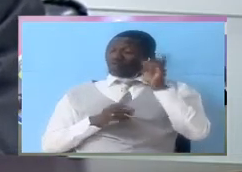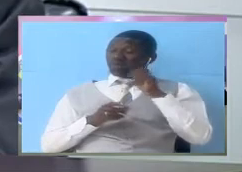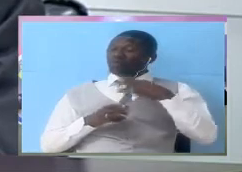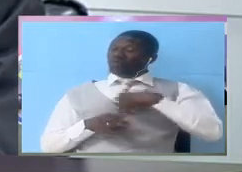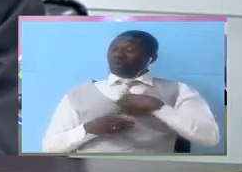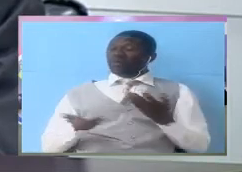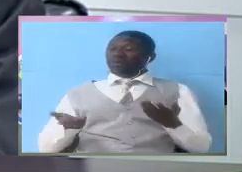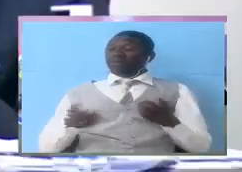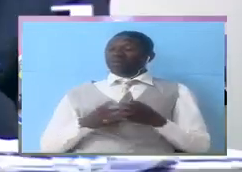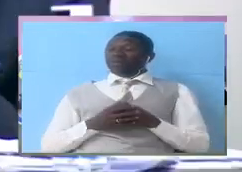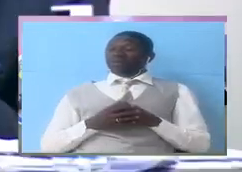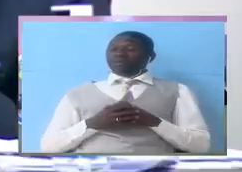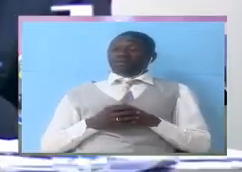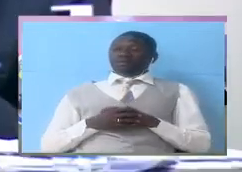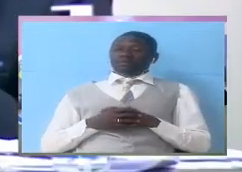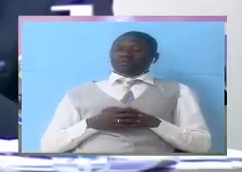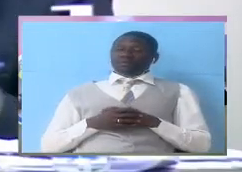what he wanted.